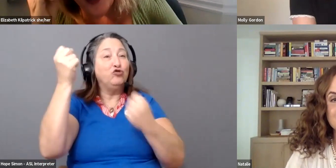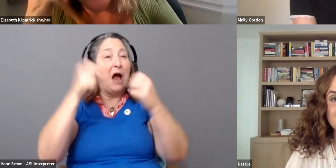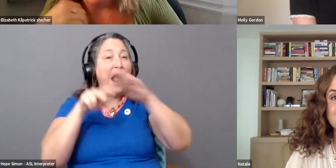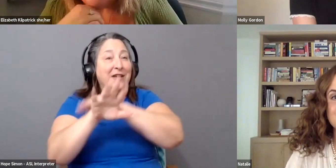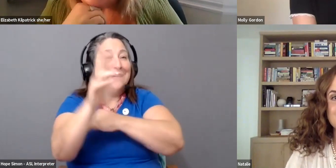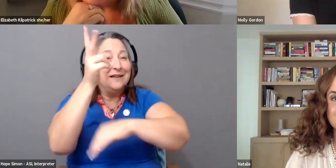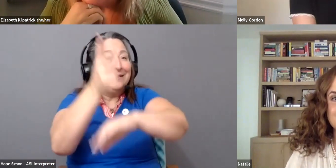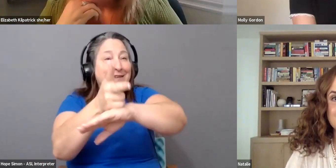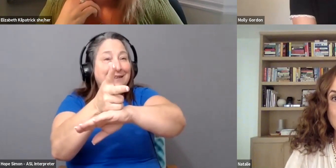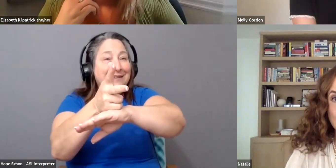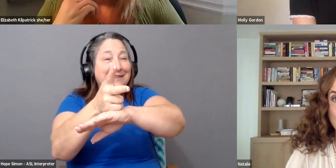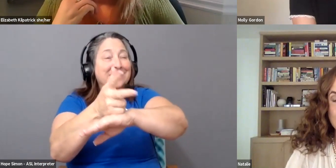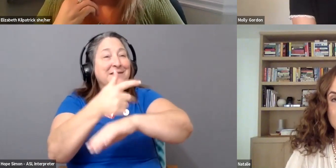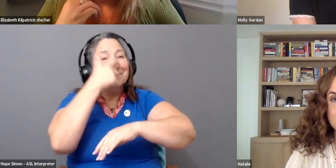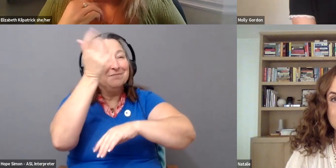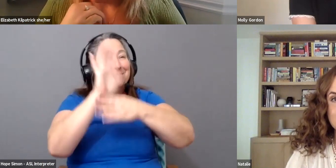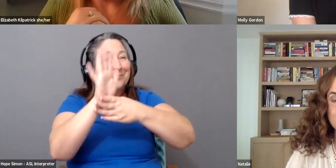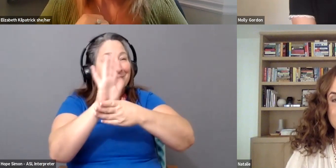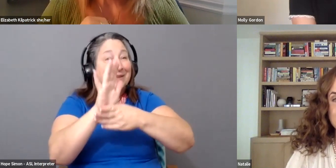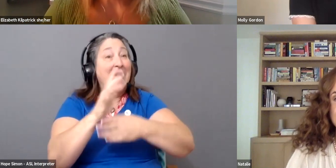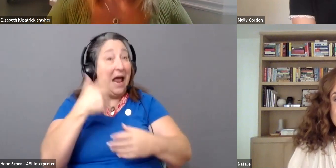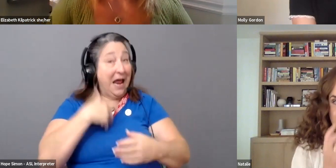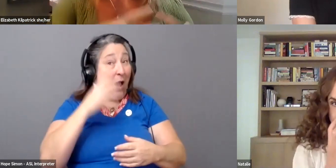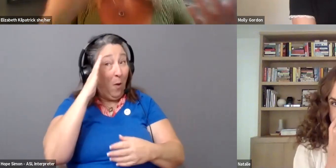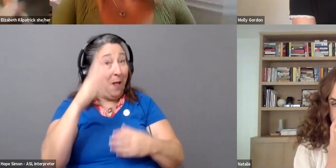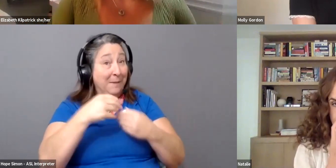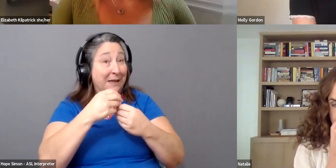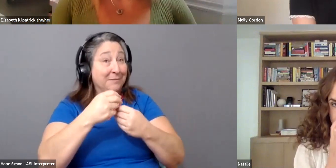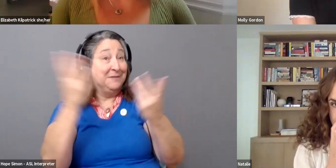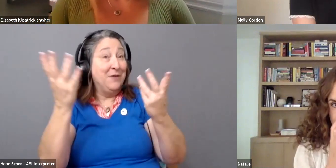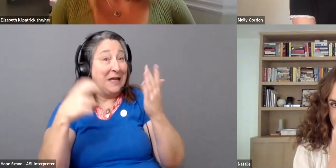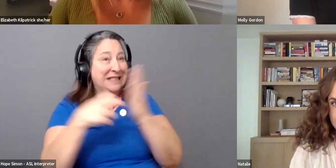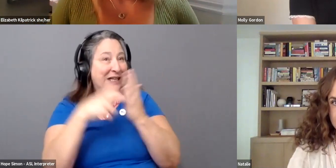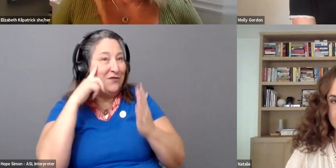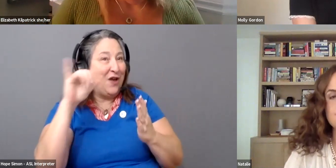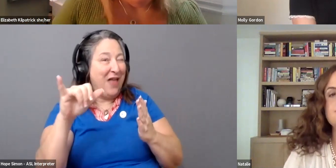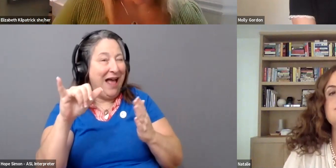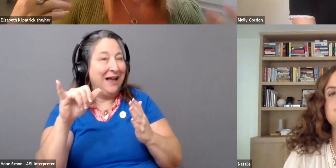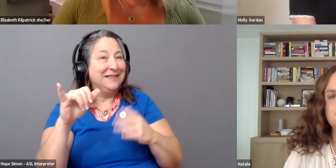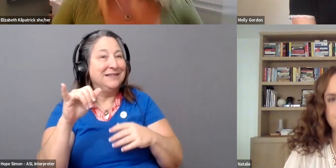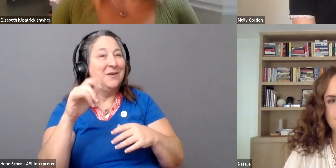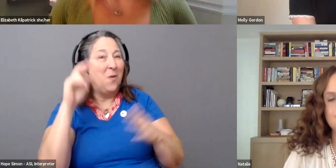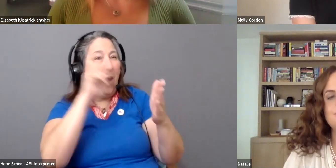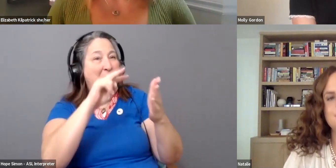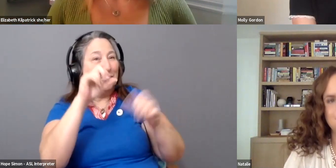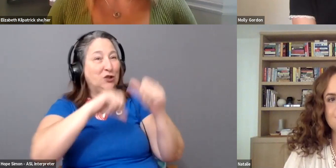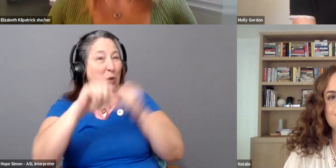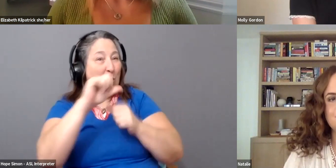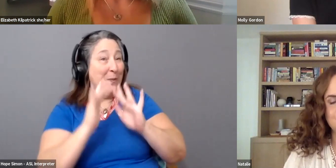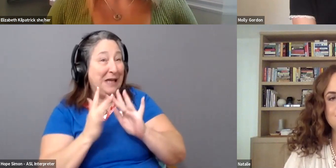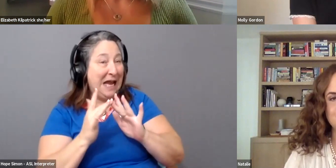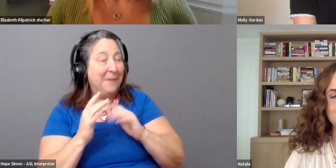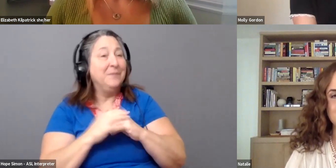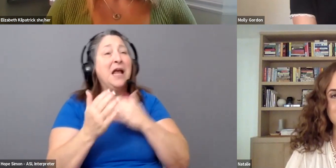a giveaway of some tickets to that. But at the end, we find out why Lucy is holding on